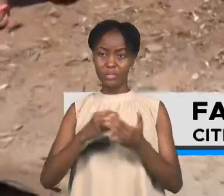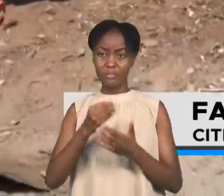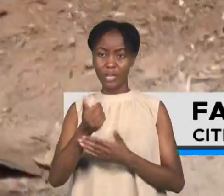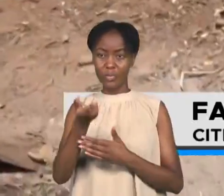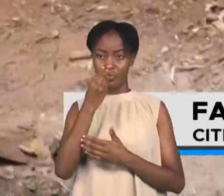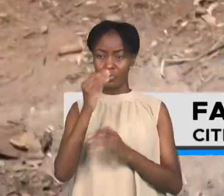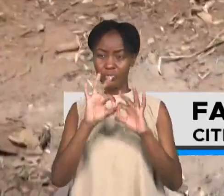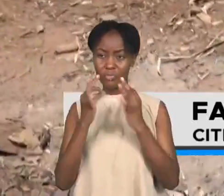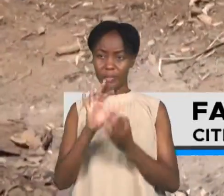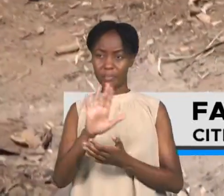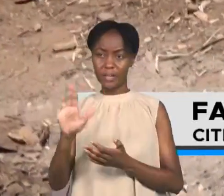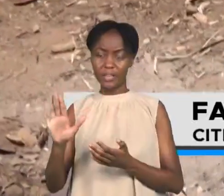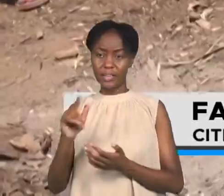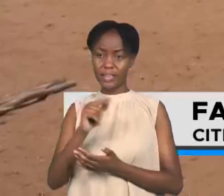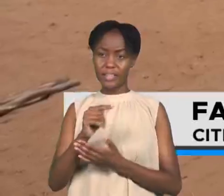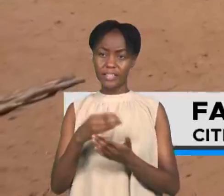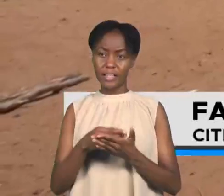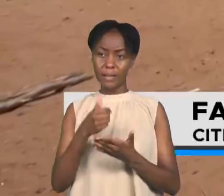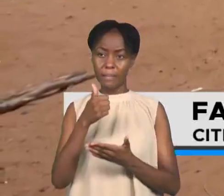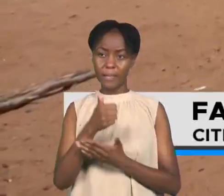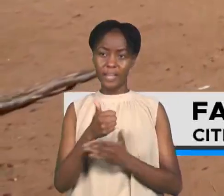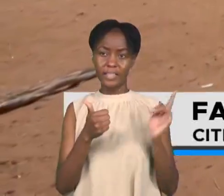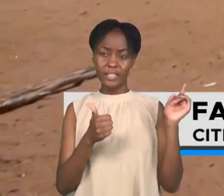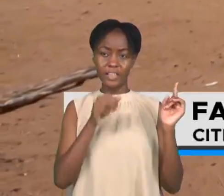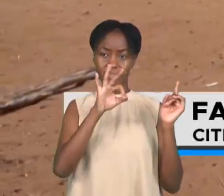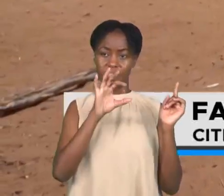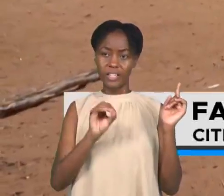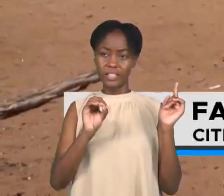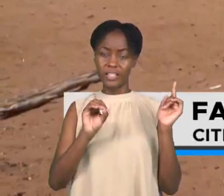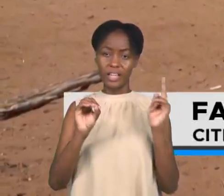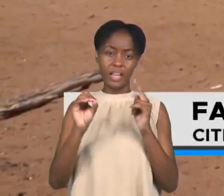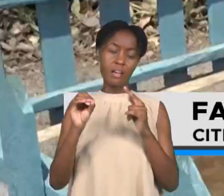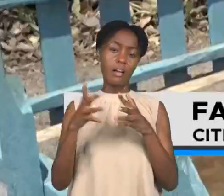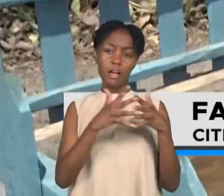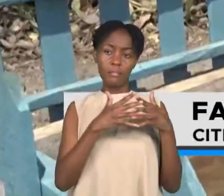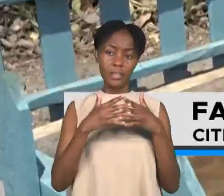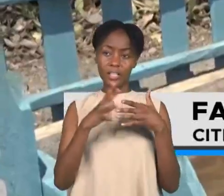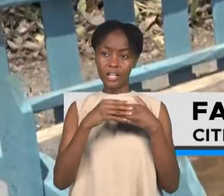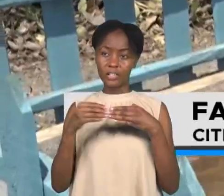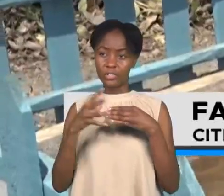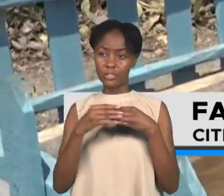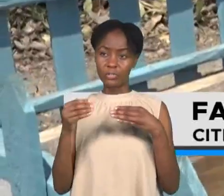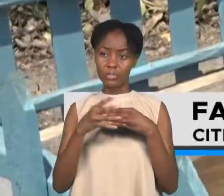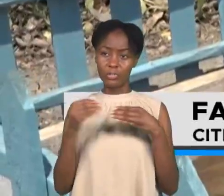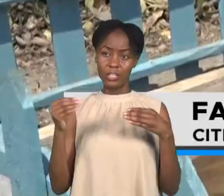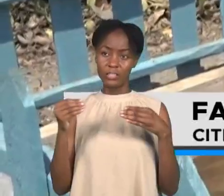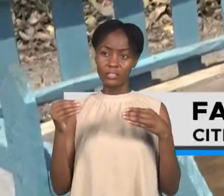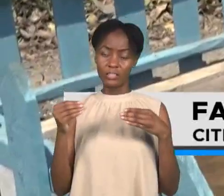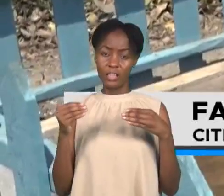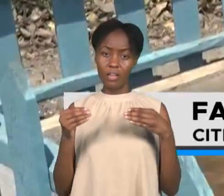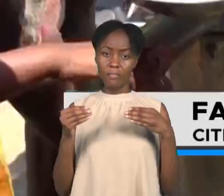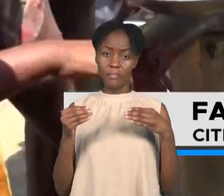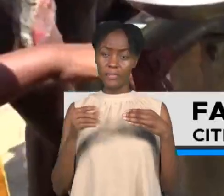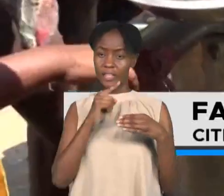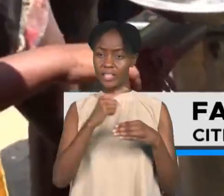family. Idami sells his charcoal for the equivalent of 30 US cents, also 25 euro centimes a bag, just